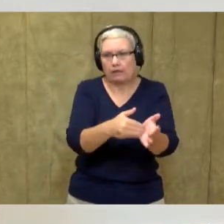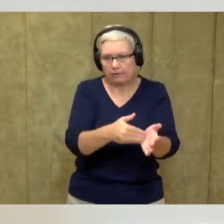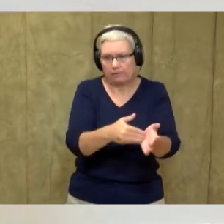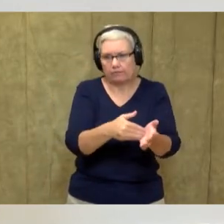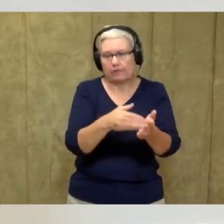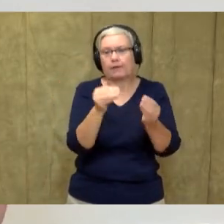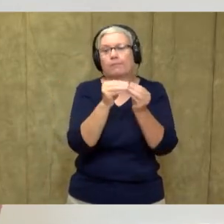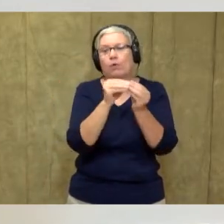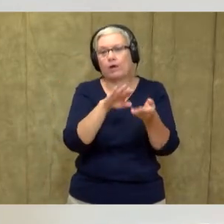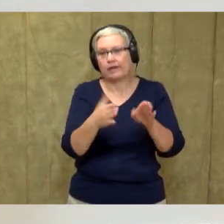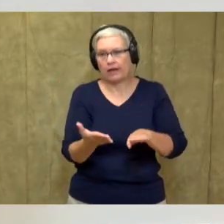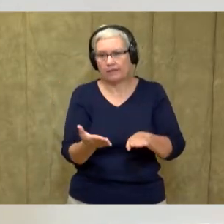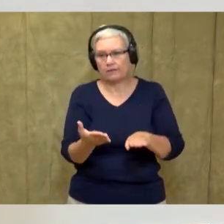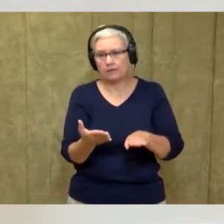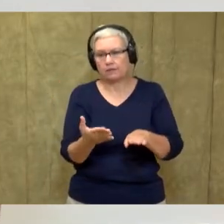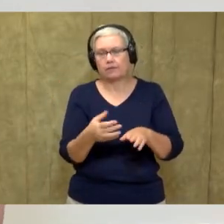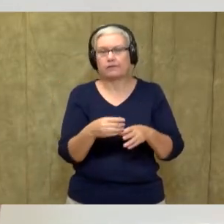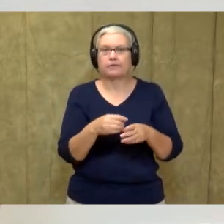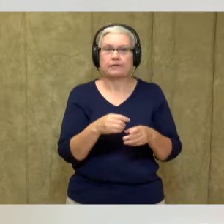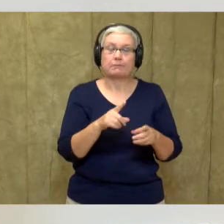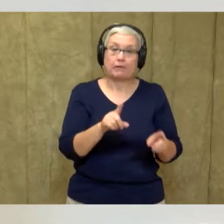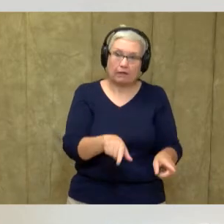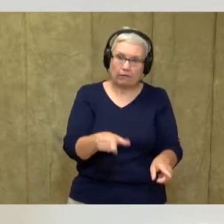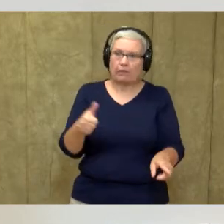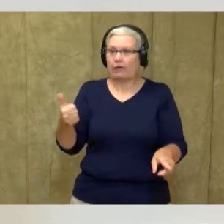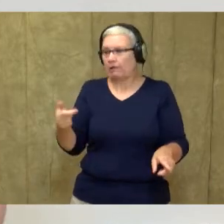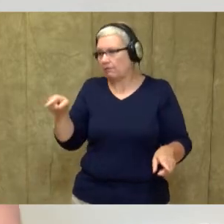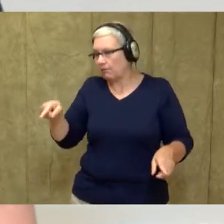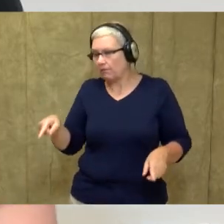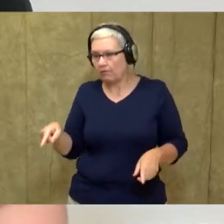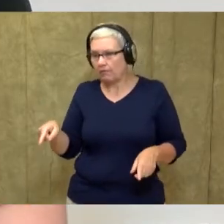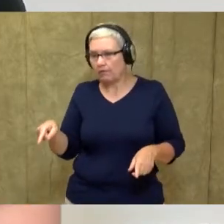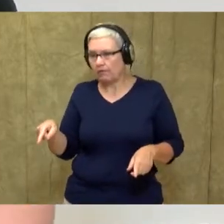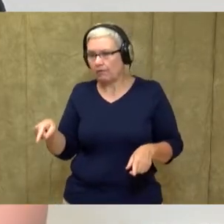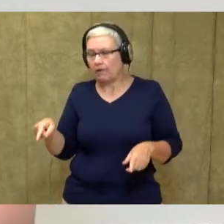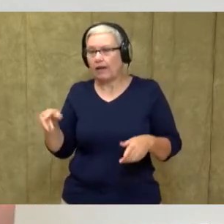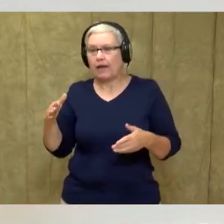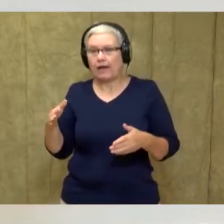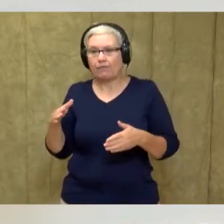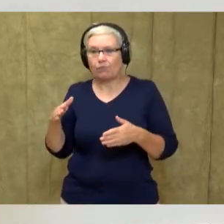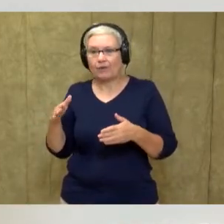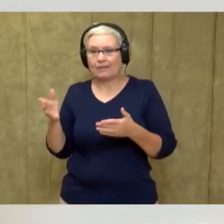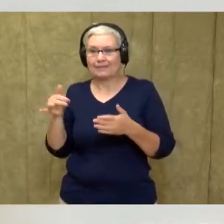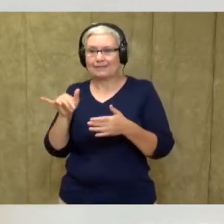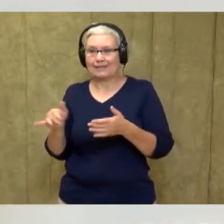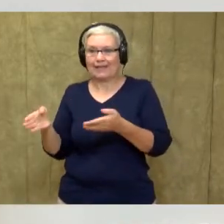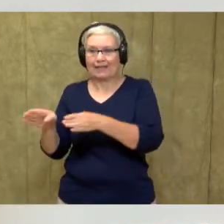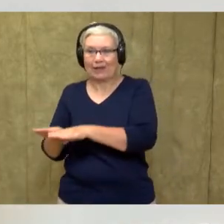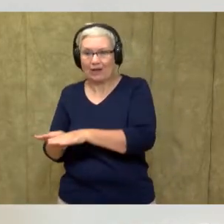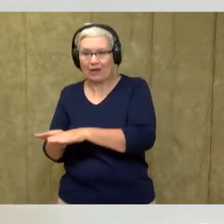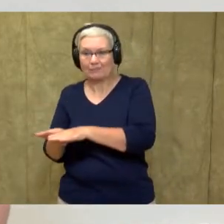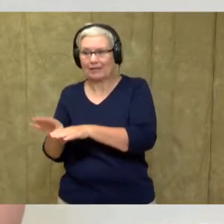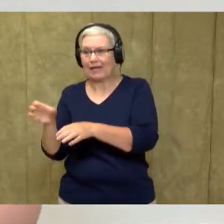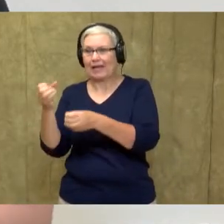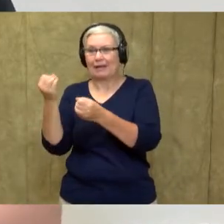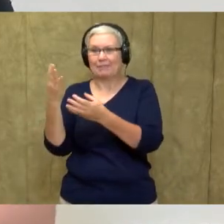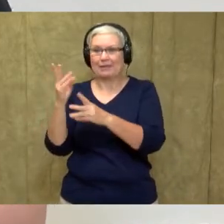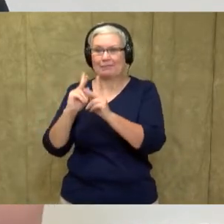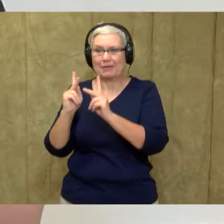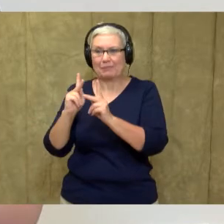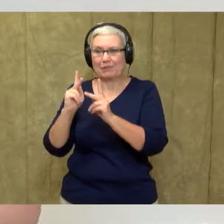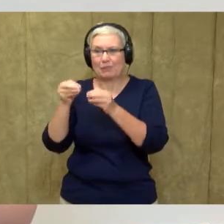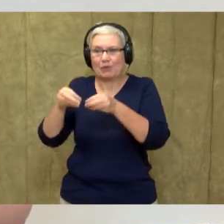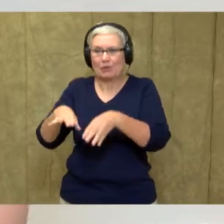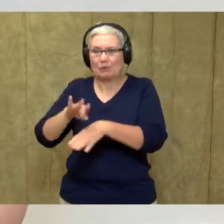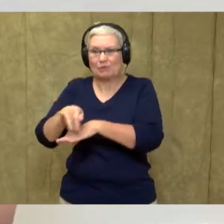so we have all these ideas. But on the other hand, if we don't reopen the state, how many more people are going to lose their jobs? How many more people are